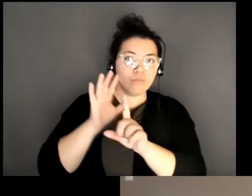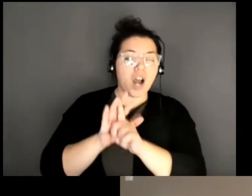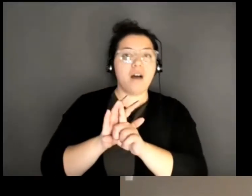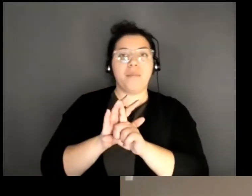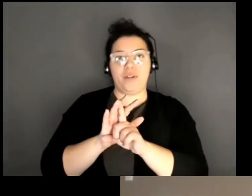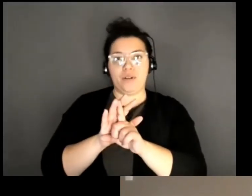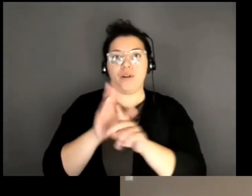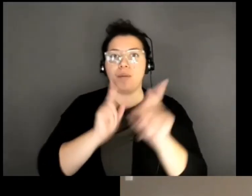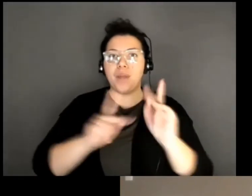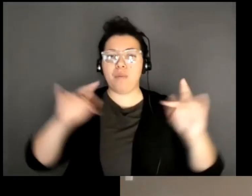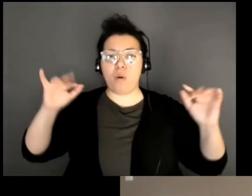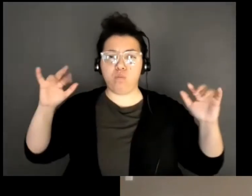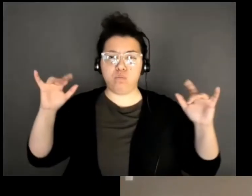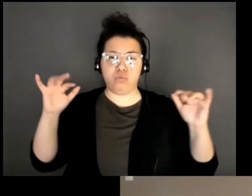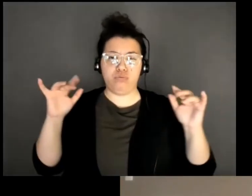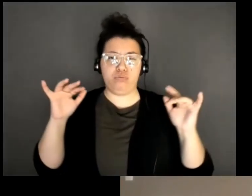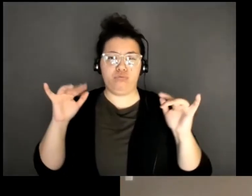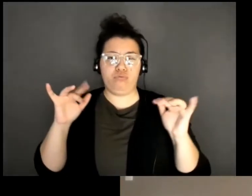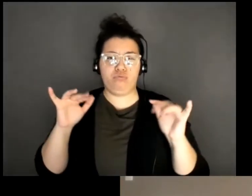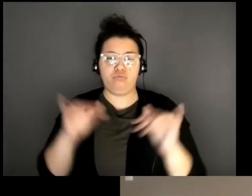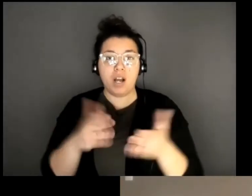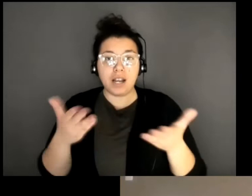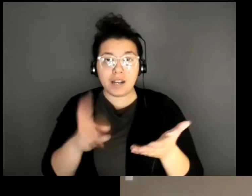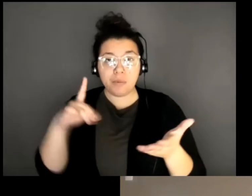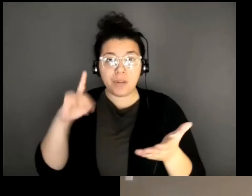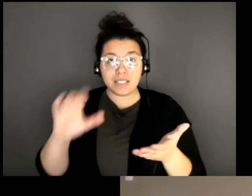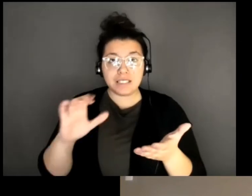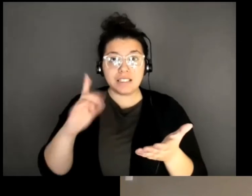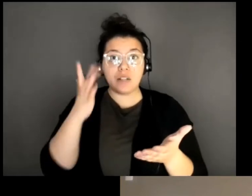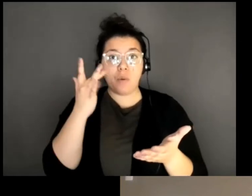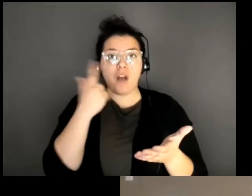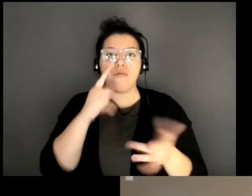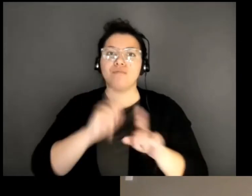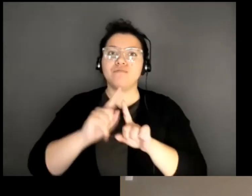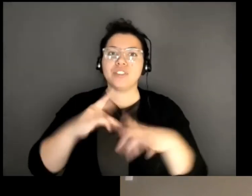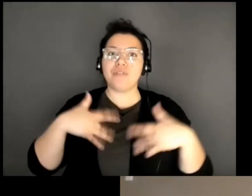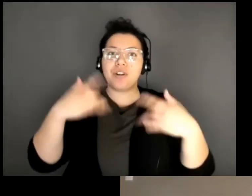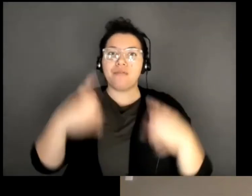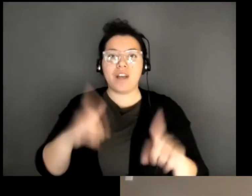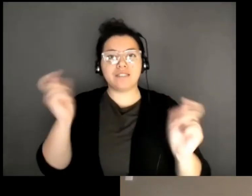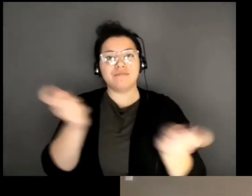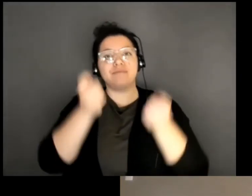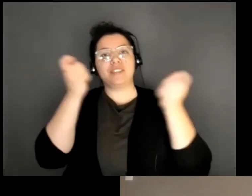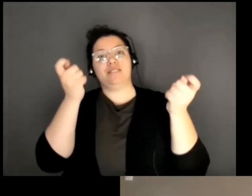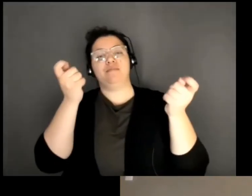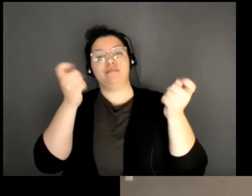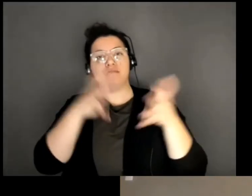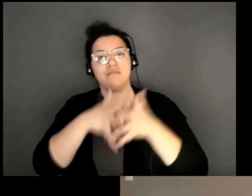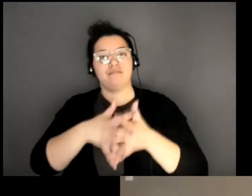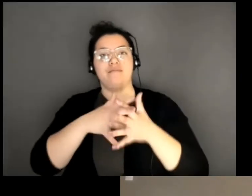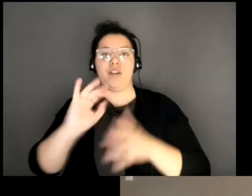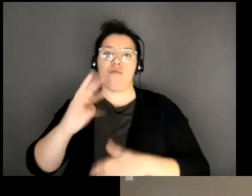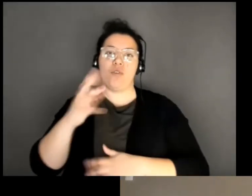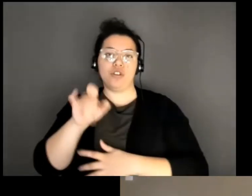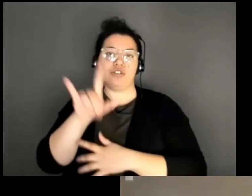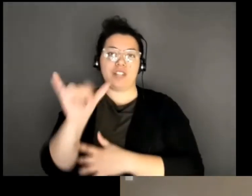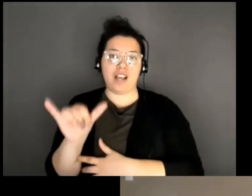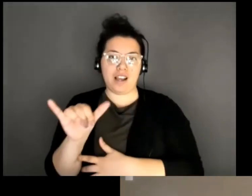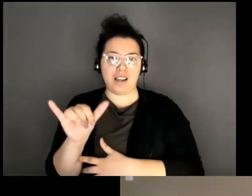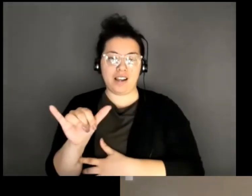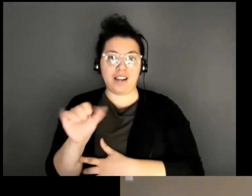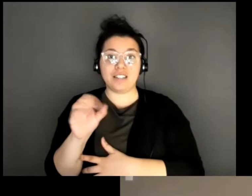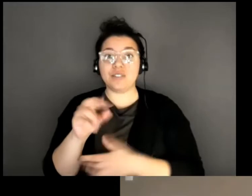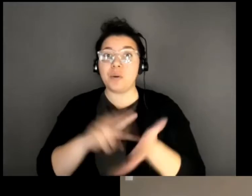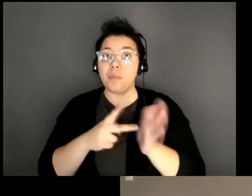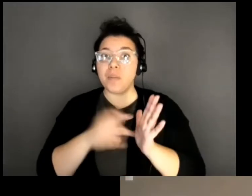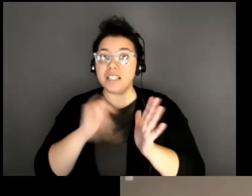lot of people that come to Washington for Capitol 4th, for all of the events that you see on television. So because there's high demand and only a certain amount of